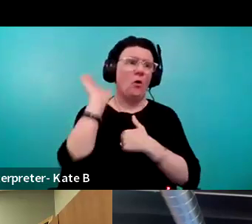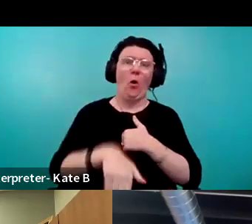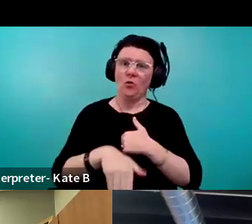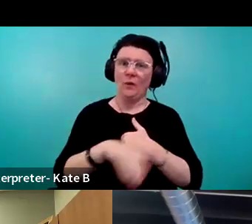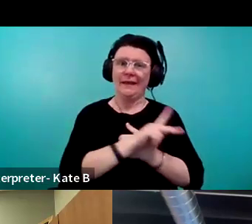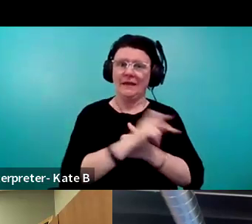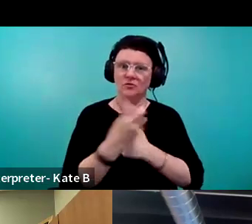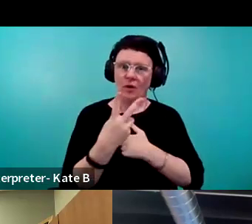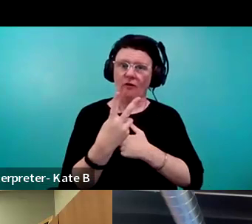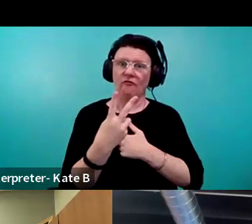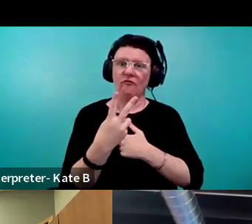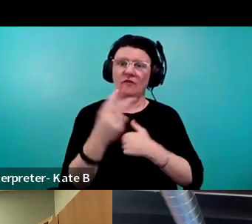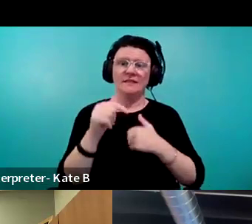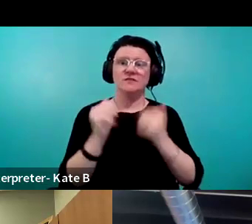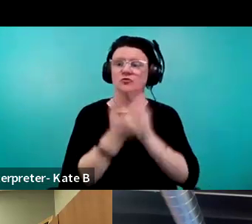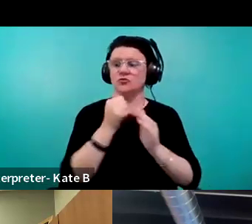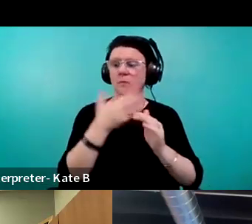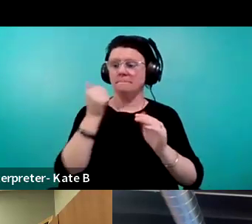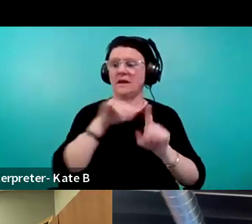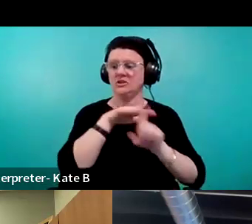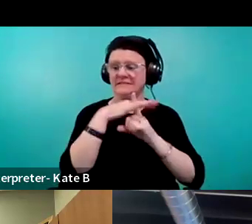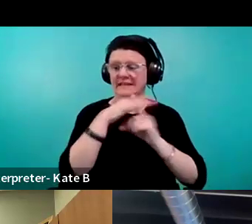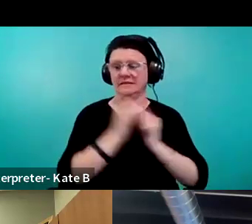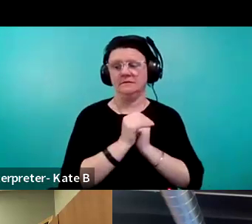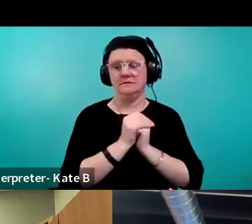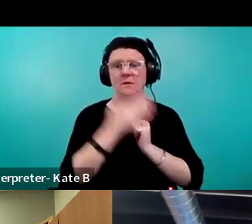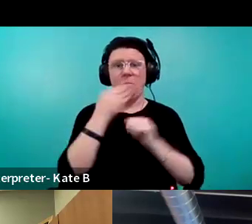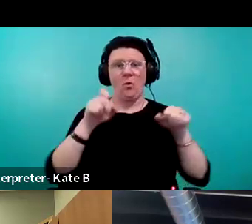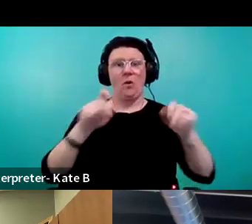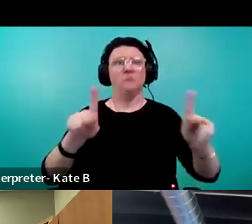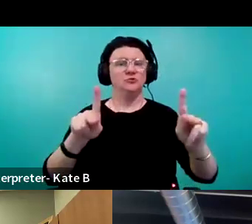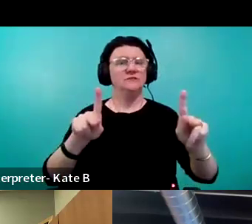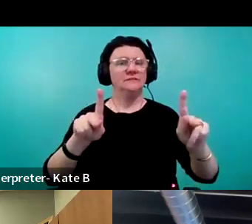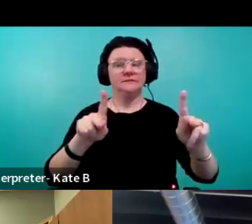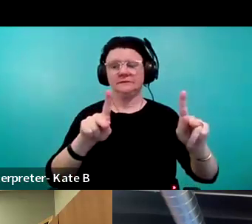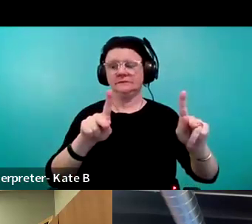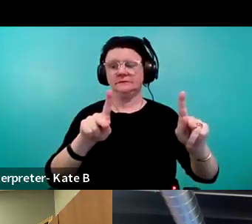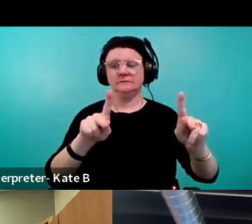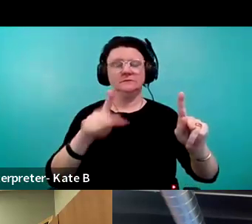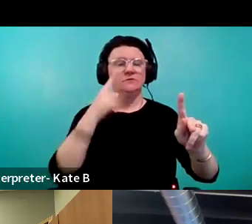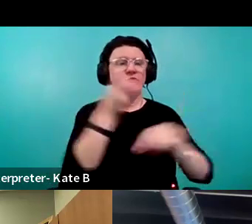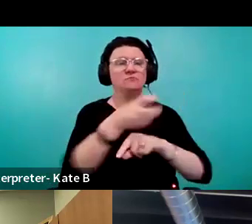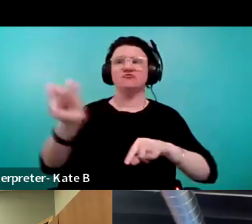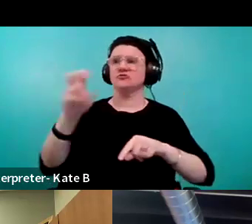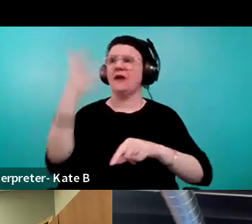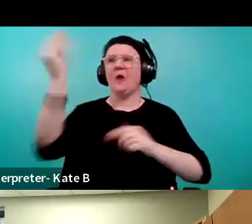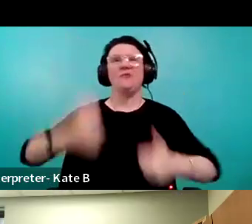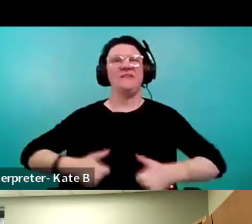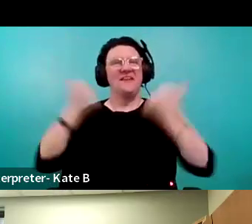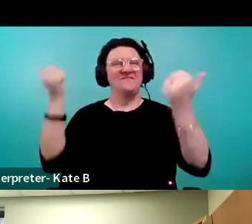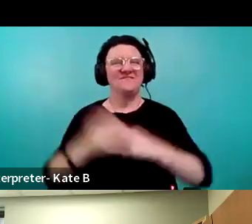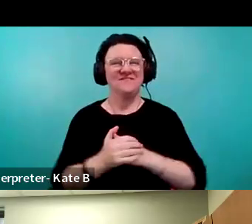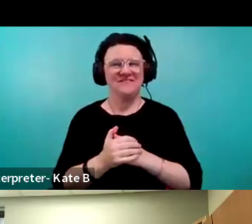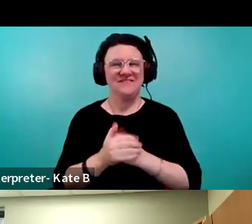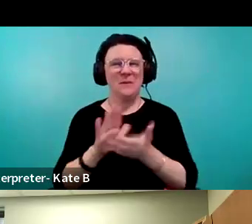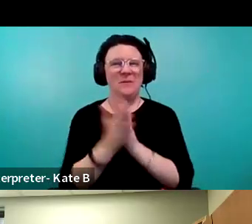years. This is just a great setting. I can't think of a better setting to give them to transition into life and to